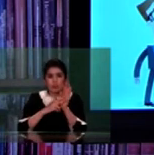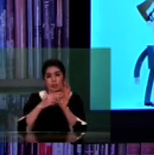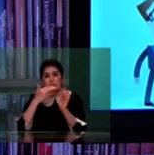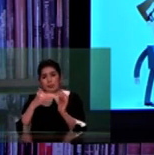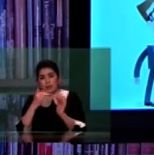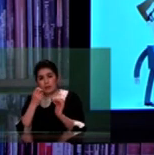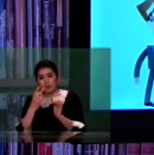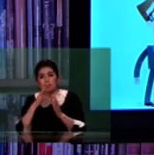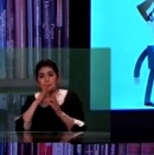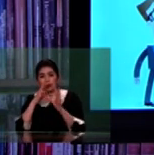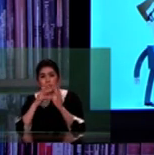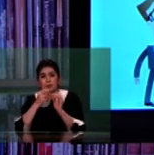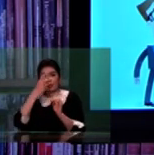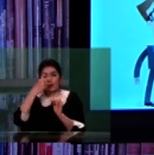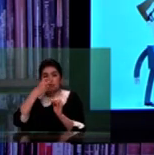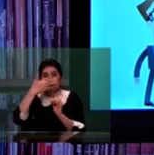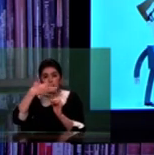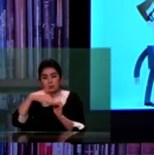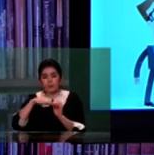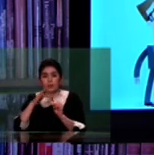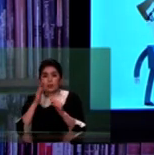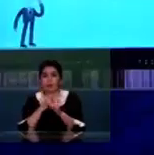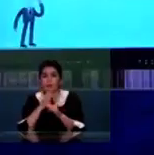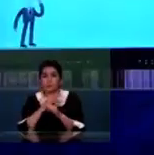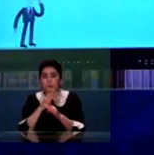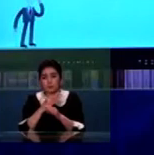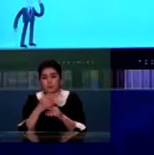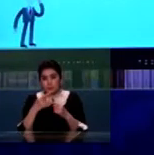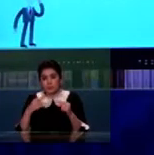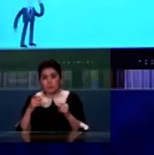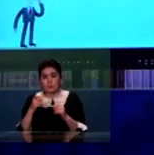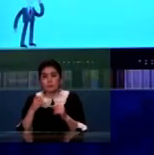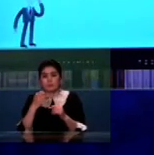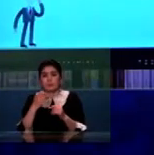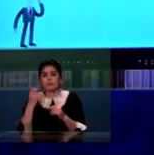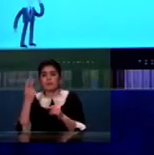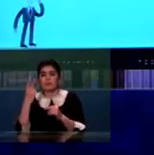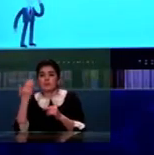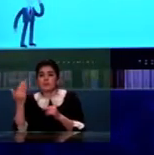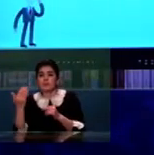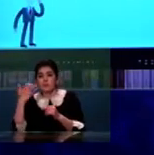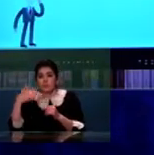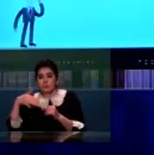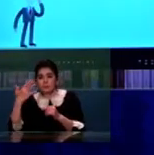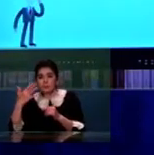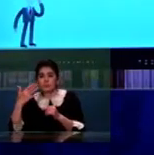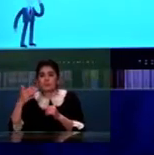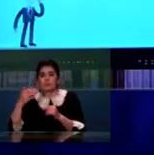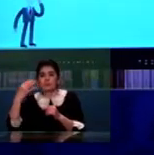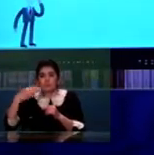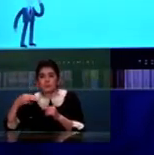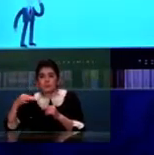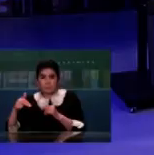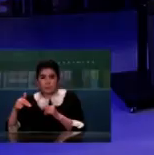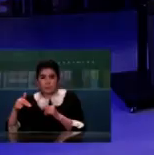52ta. Jami 250ta detal yasabdi. Ikkinchi ishchi esa 55ta, ikkinchi kuni